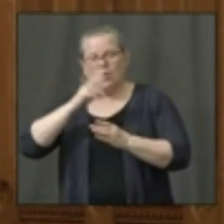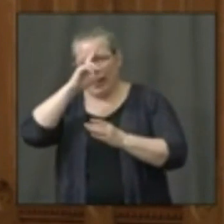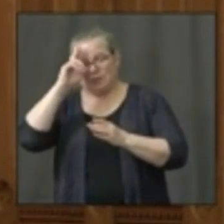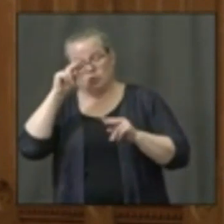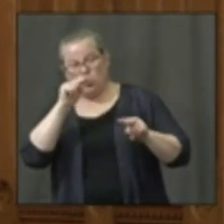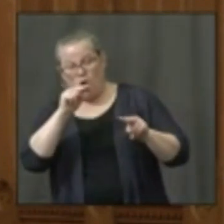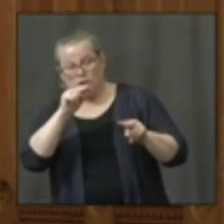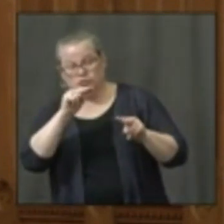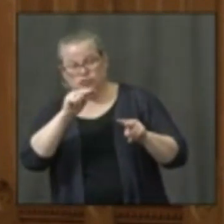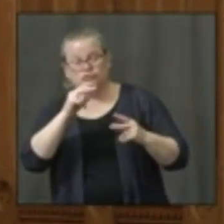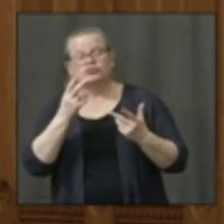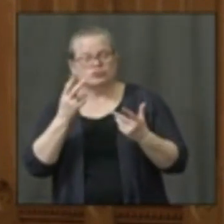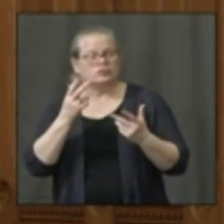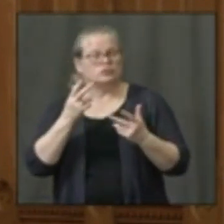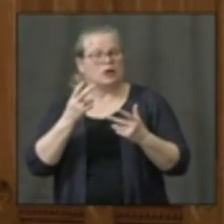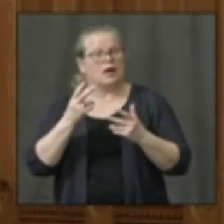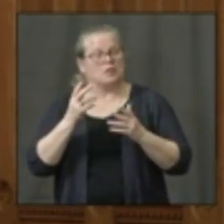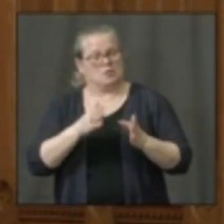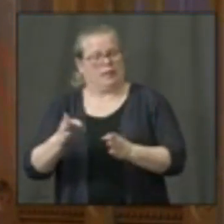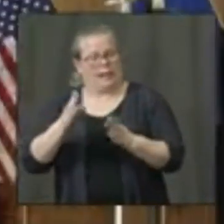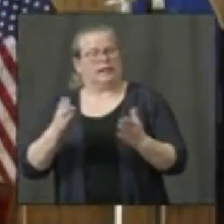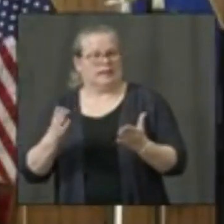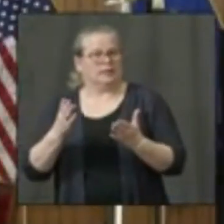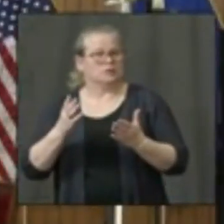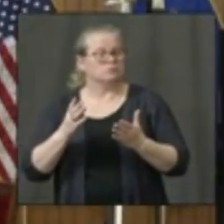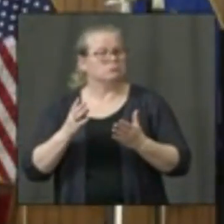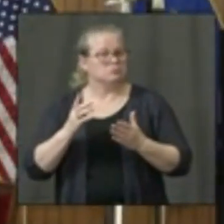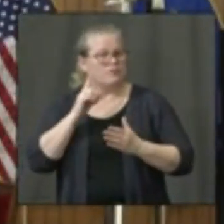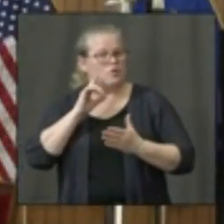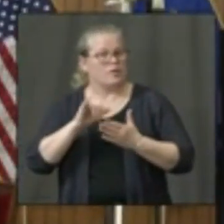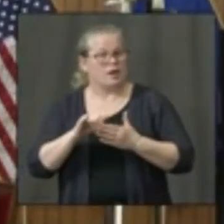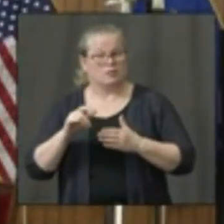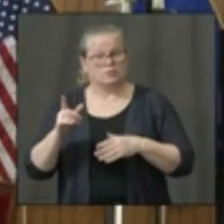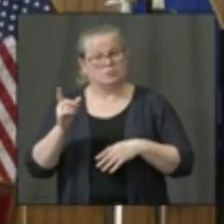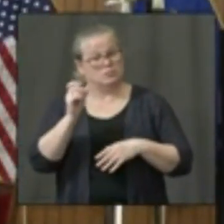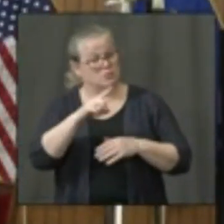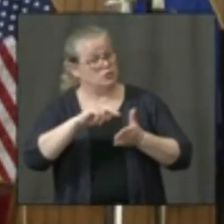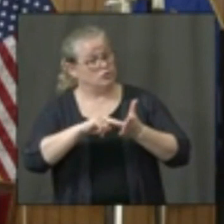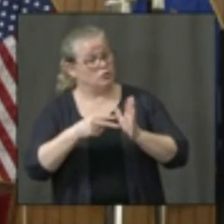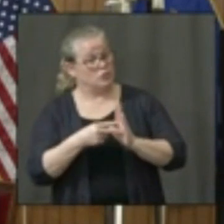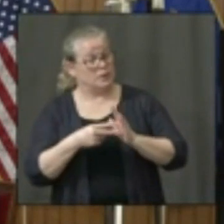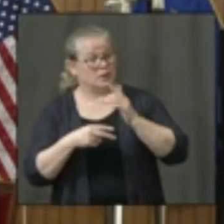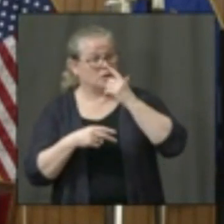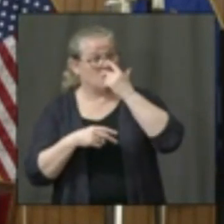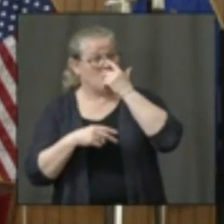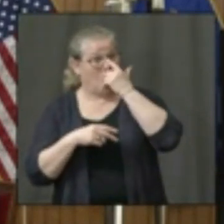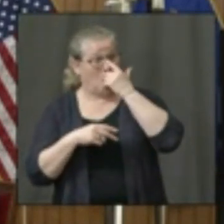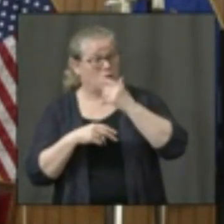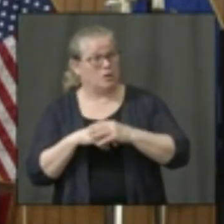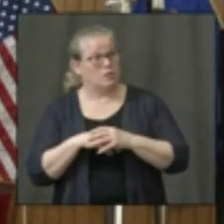watching that approach carefully. So we're talking about refrigerated